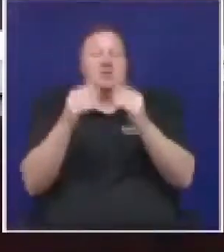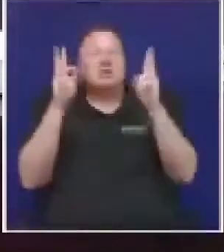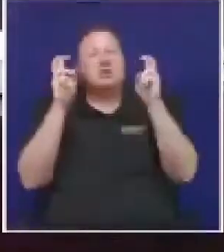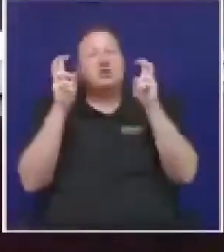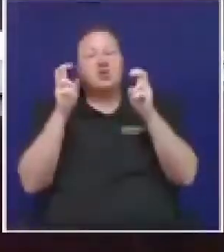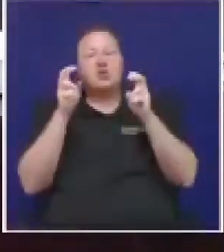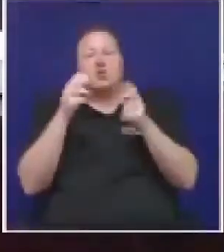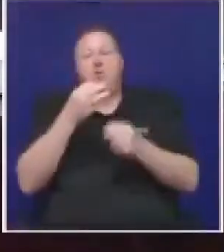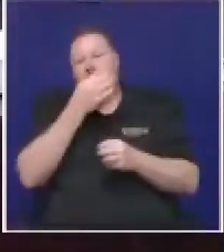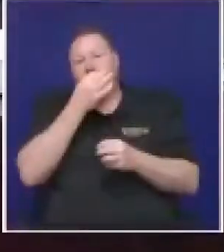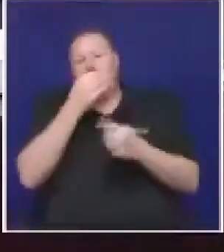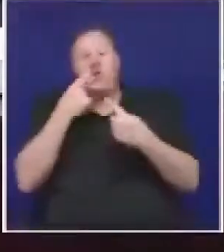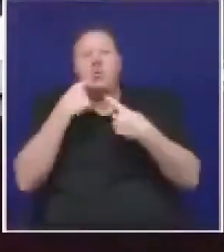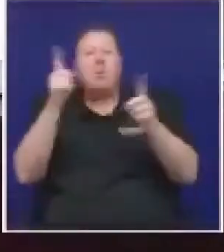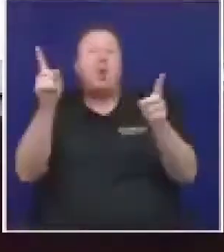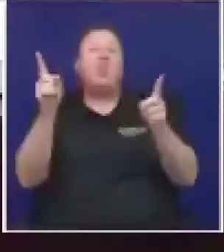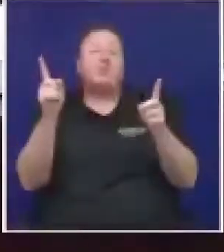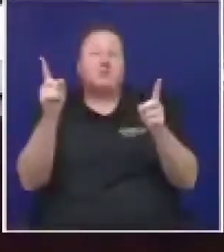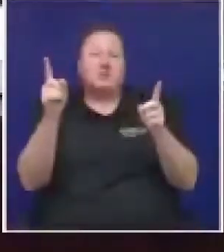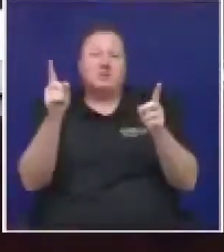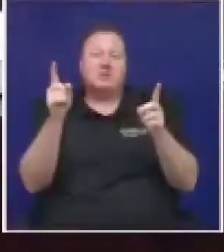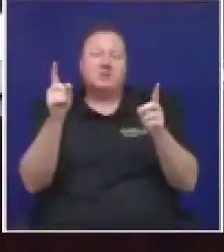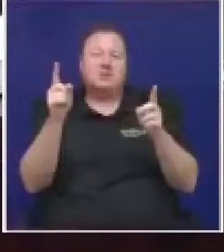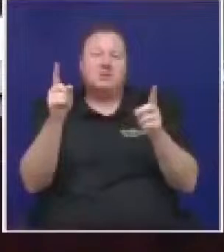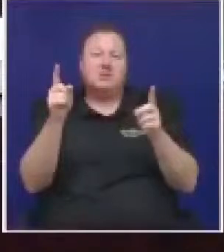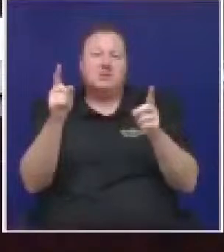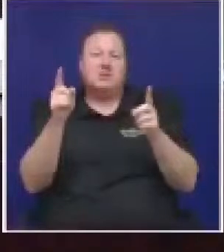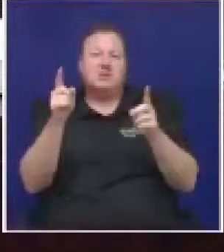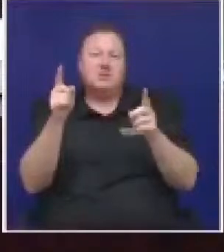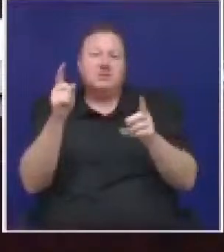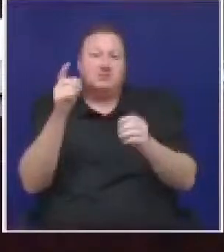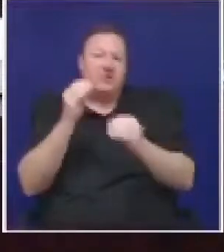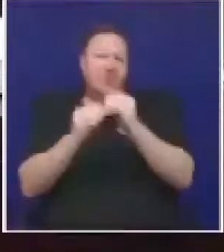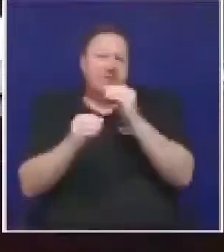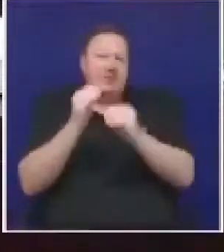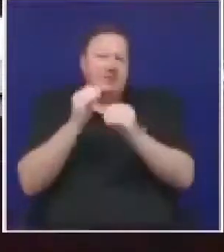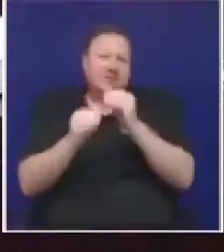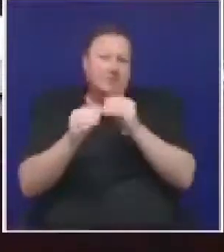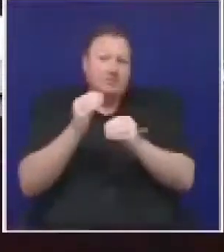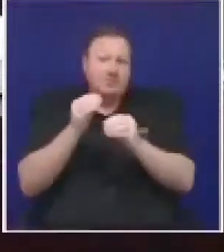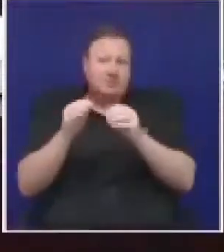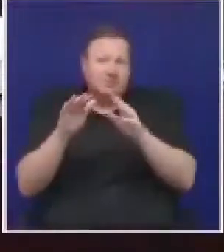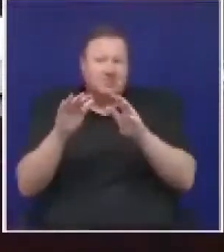whistleblowers and see how it can be tightened up in the legislation,